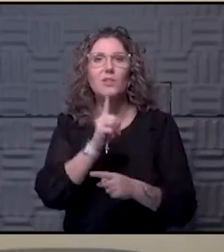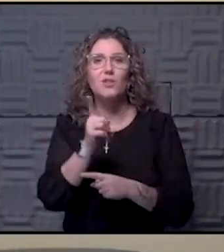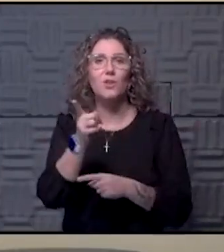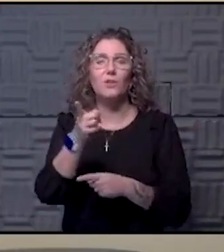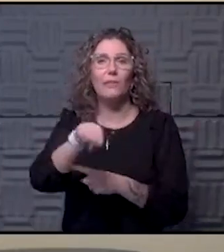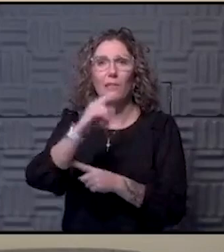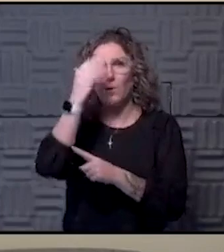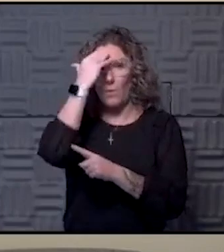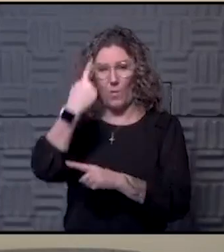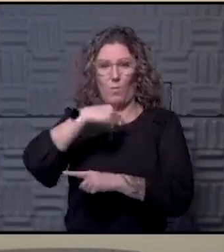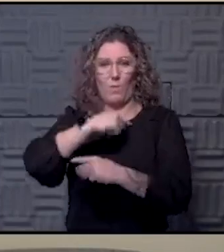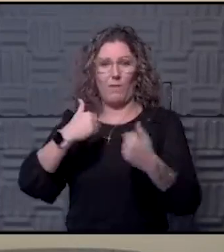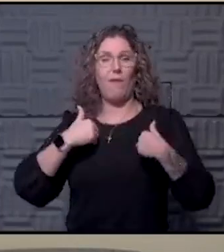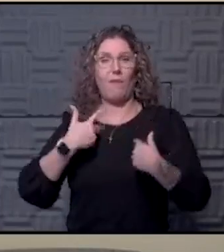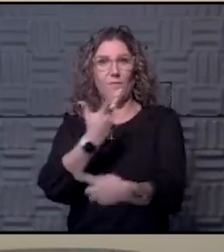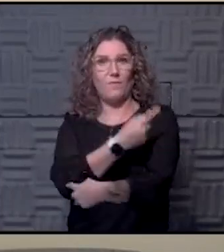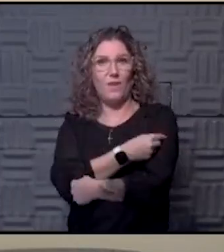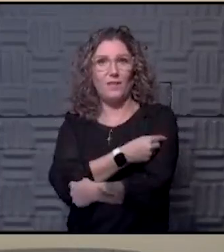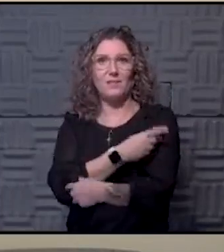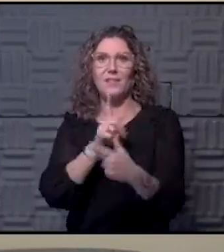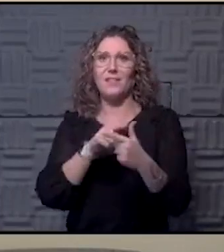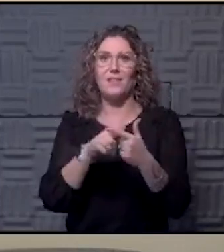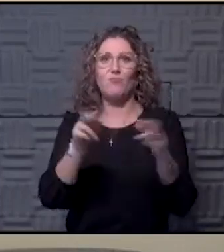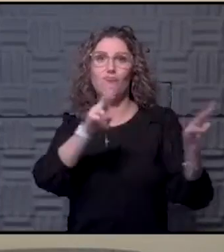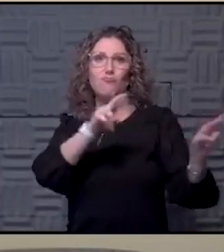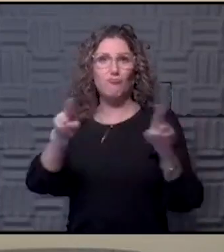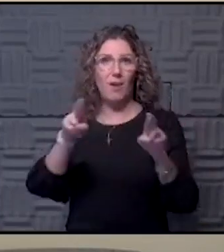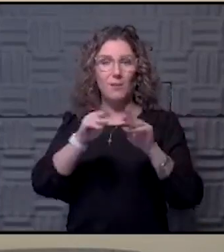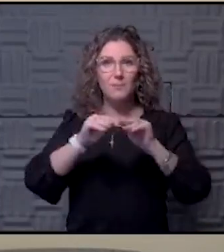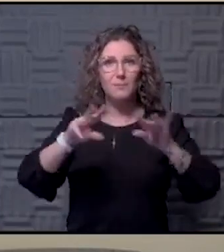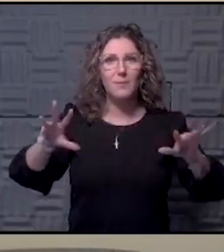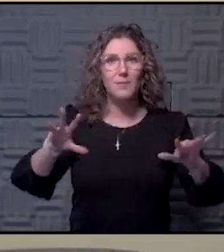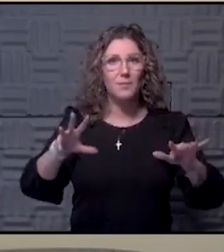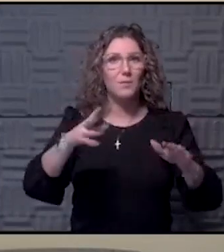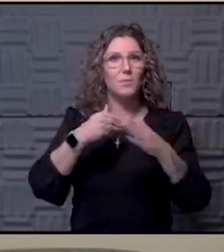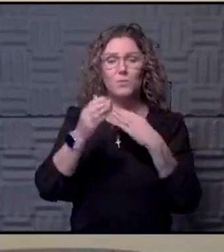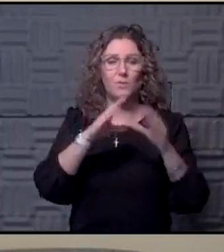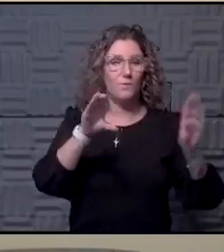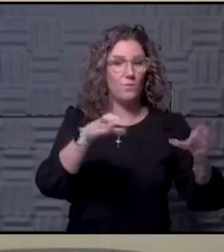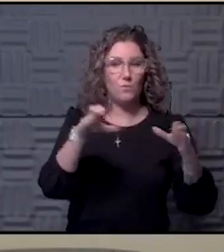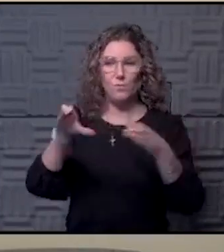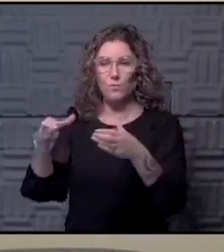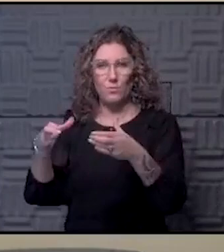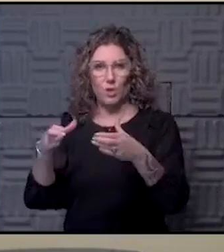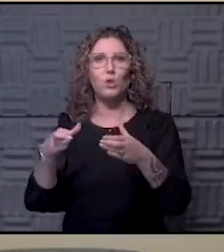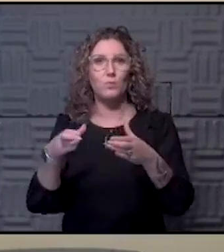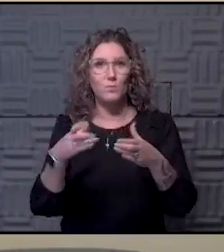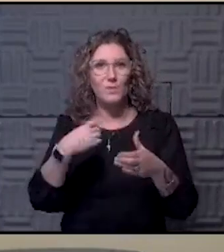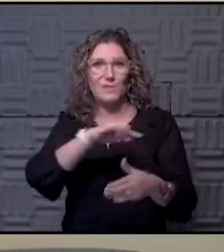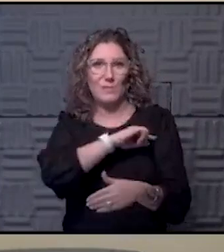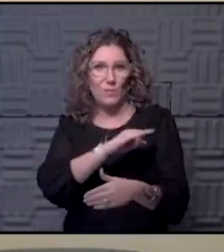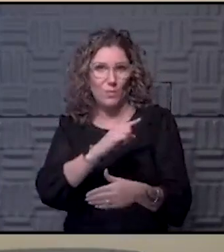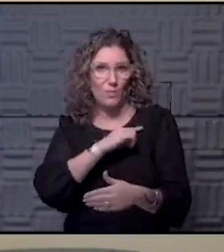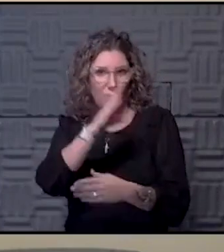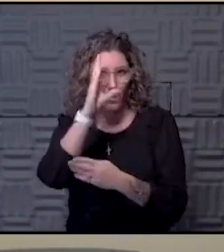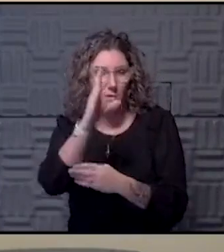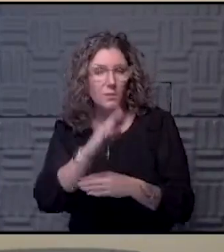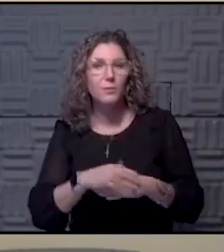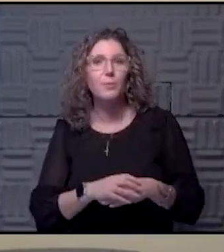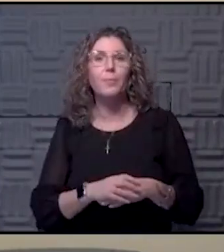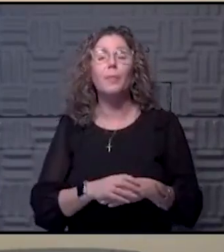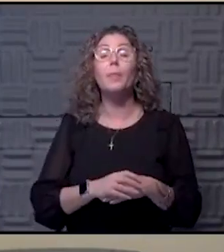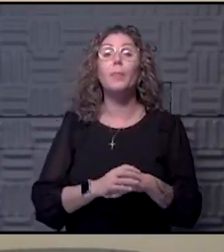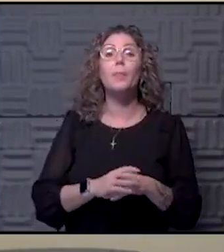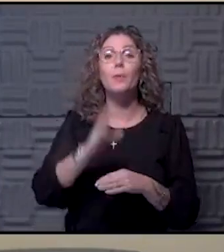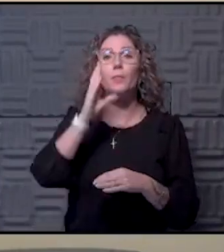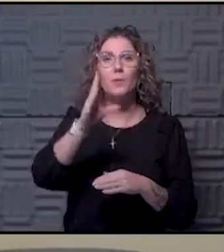we have the vaccine and that we're ready to give it to, whichever groups we're at. And so I think there's going to